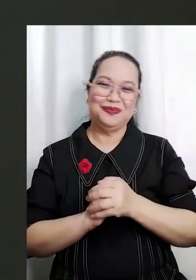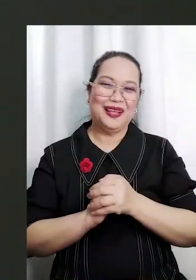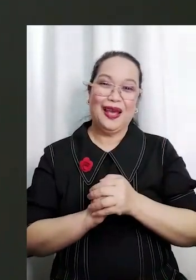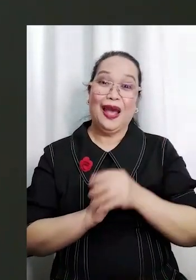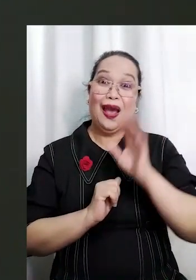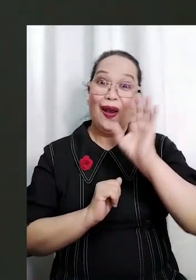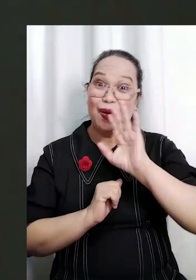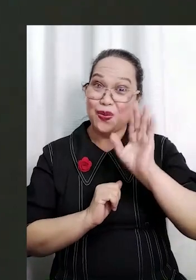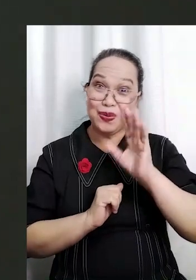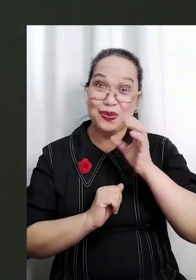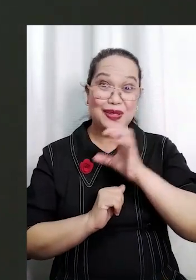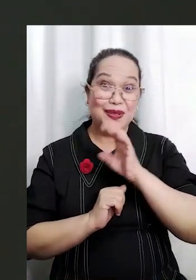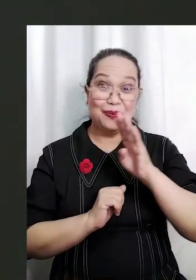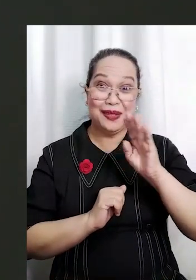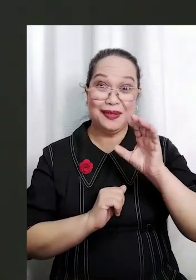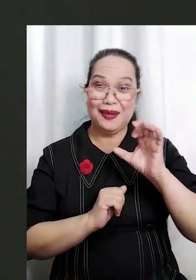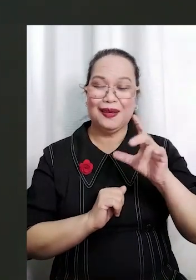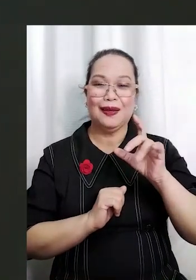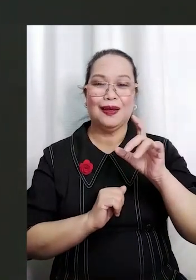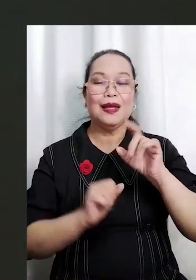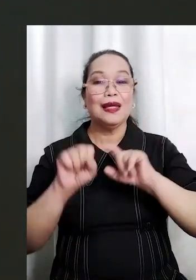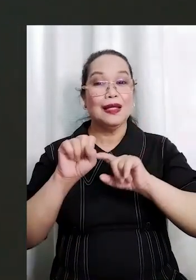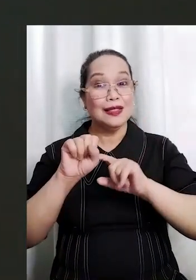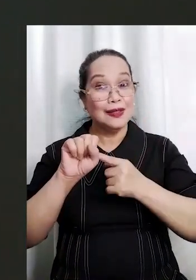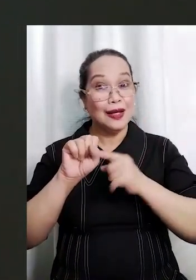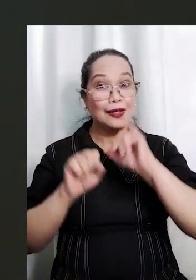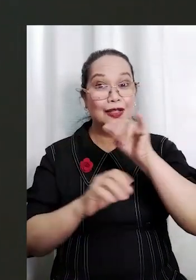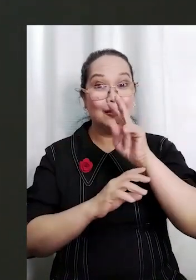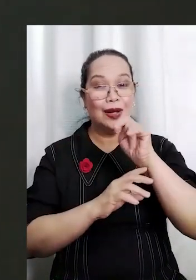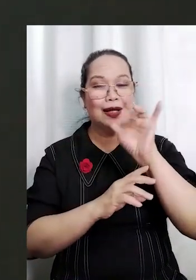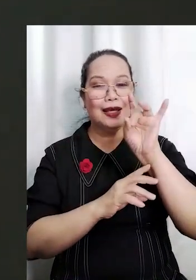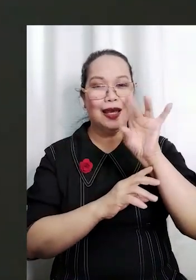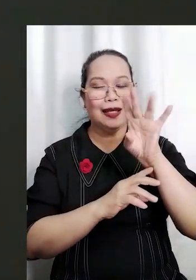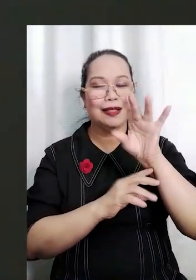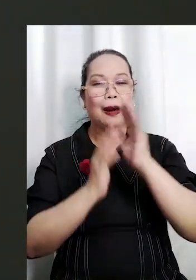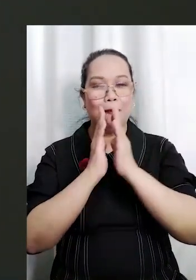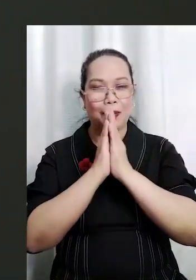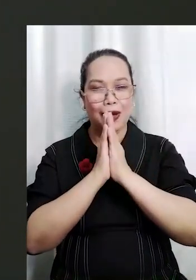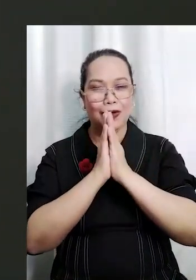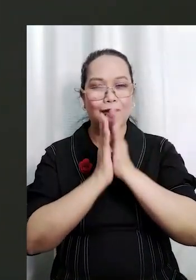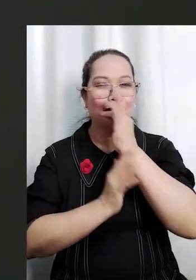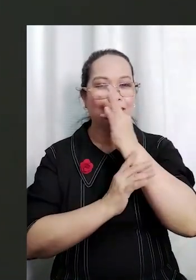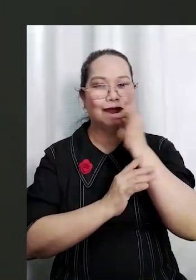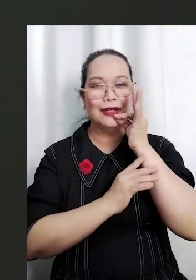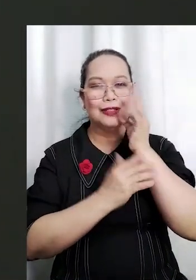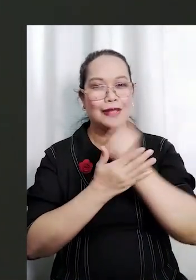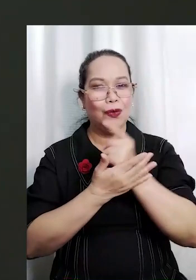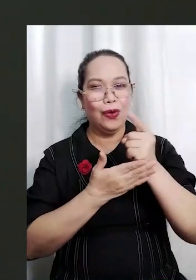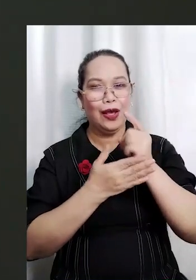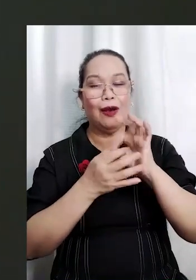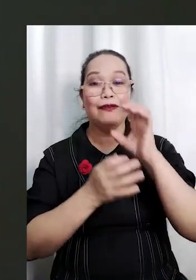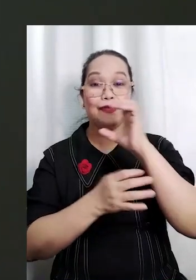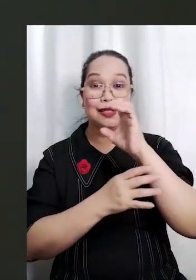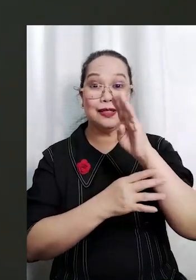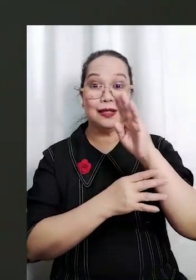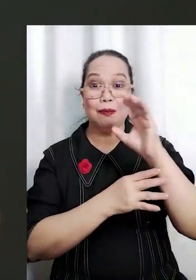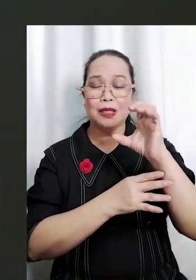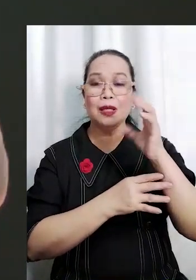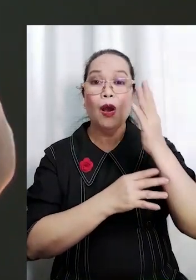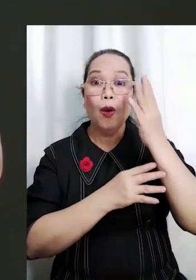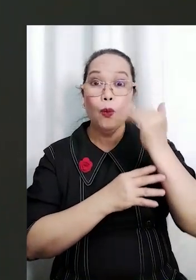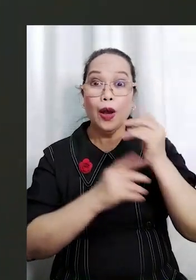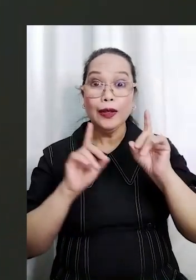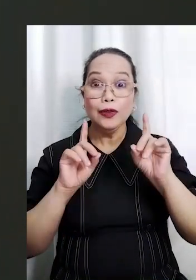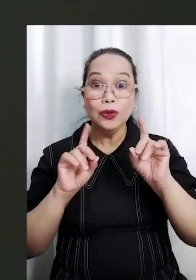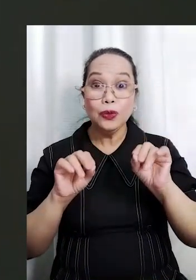mga kapatid, sa January 18, beginning January 18, that will be the prayer and fasting week of CCBC. And